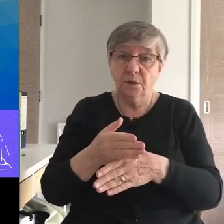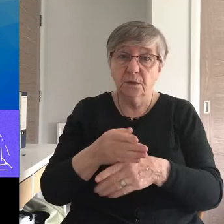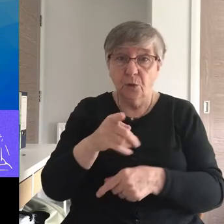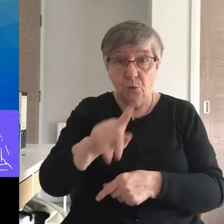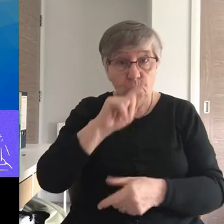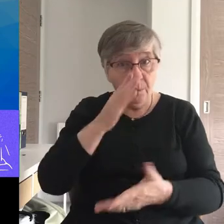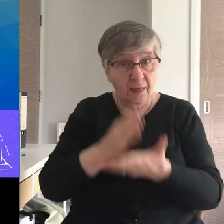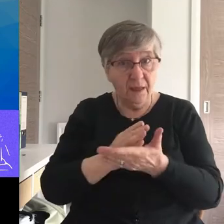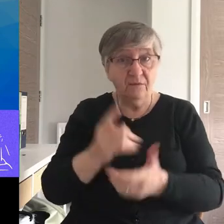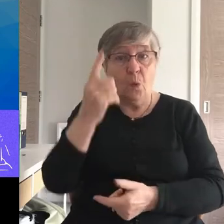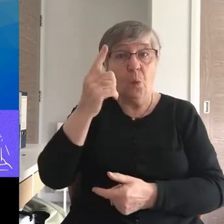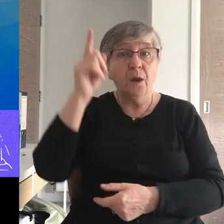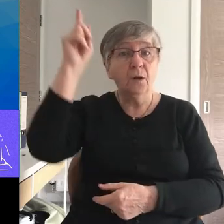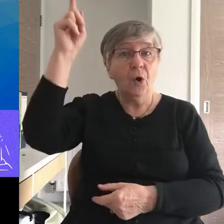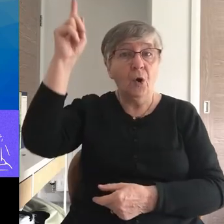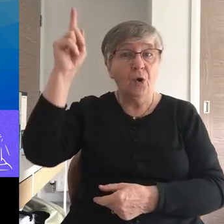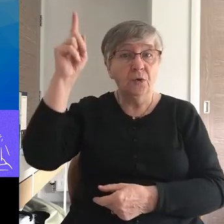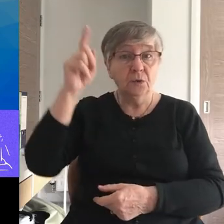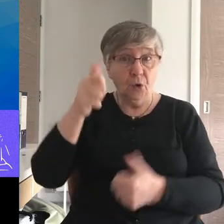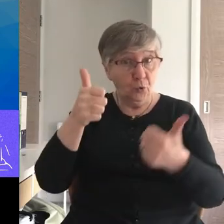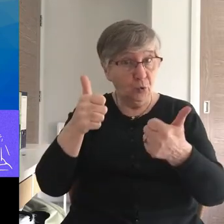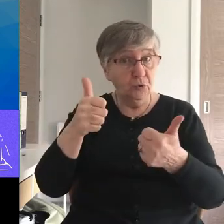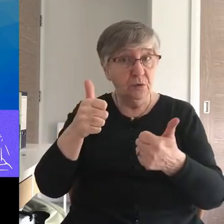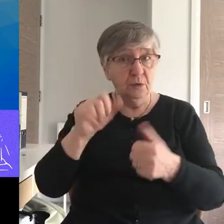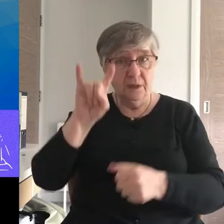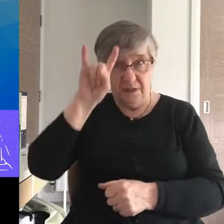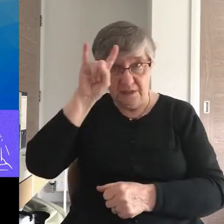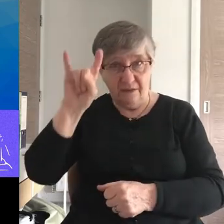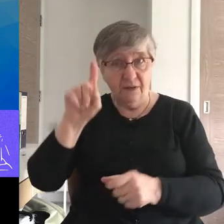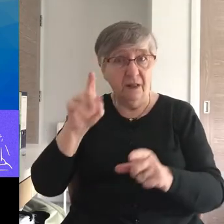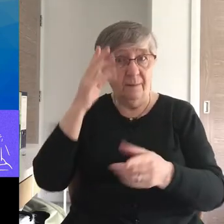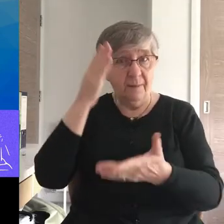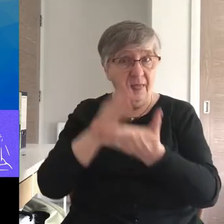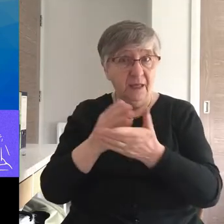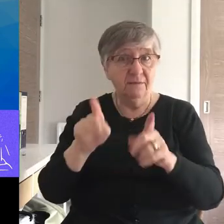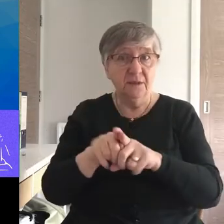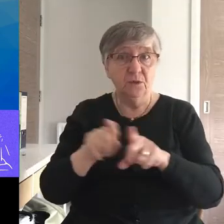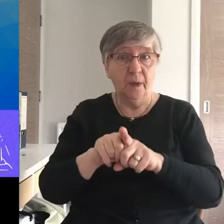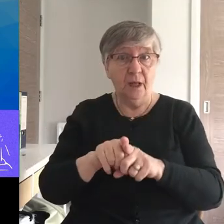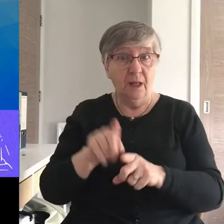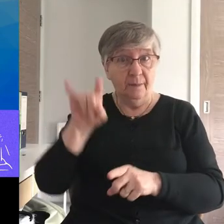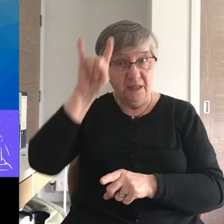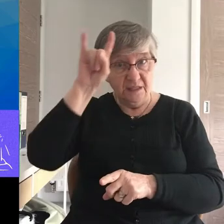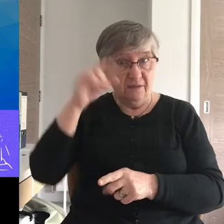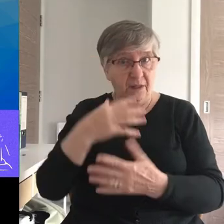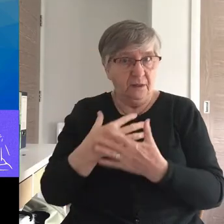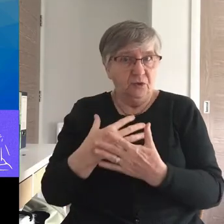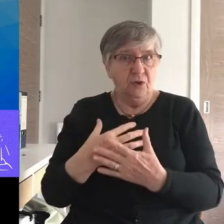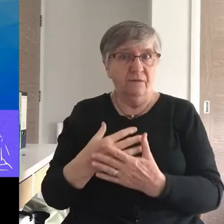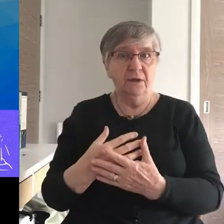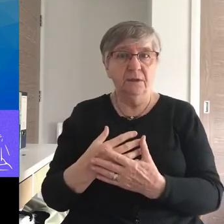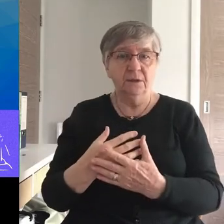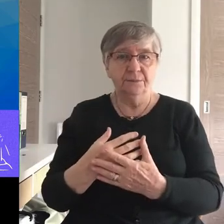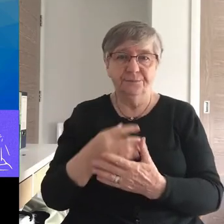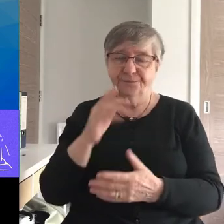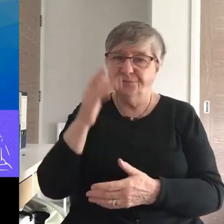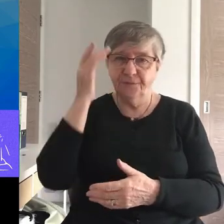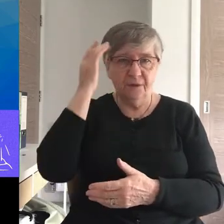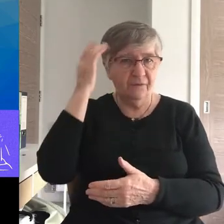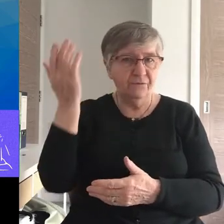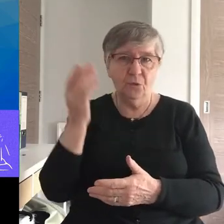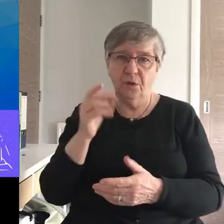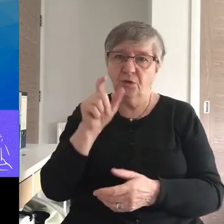one God. Good. Even the demons believe that and shudder. You foolish